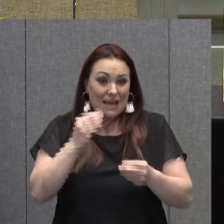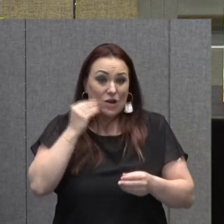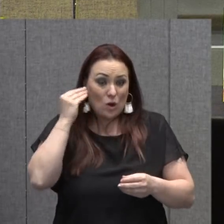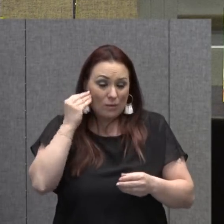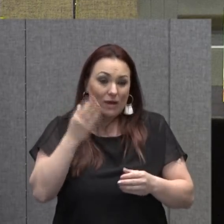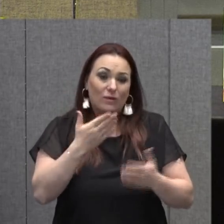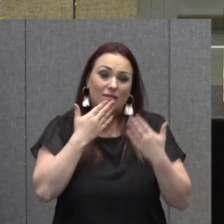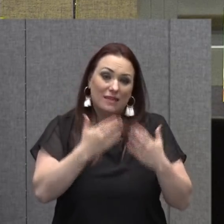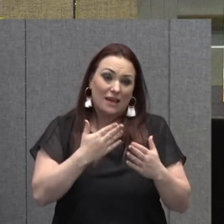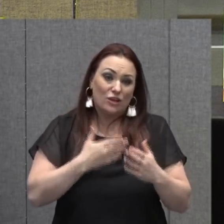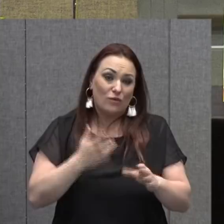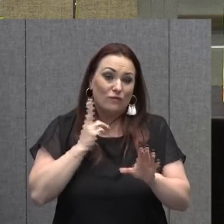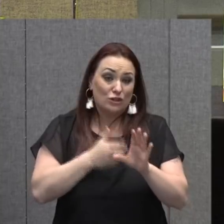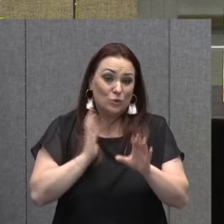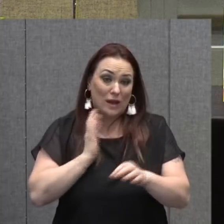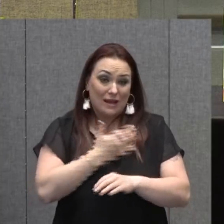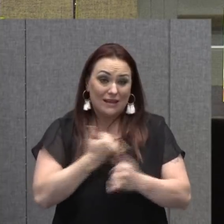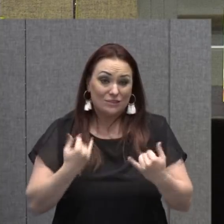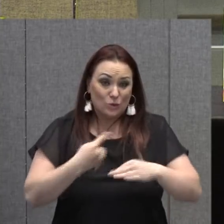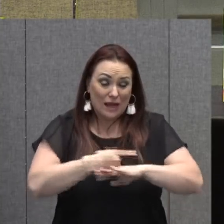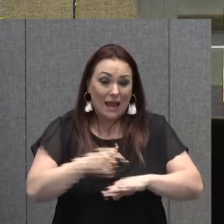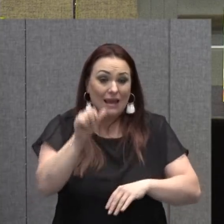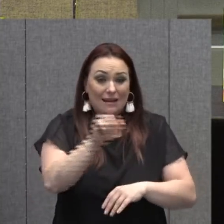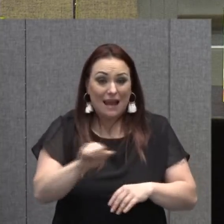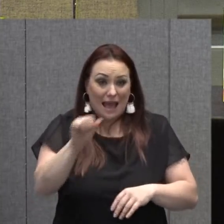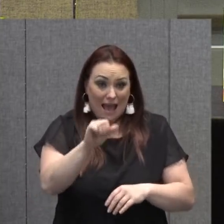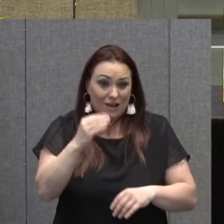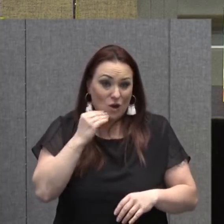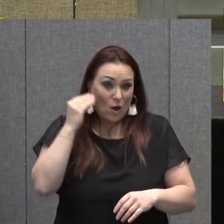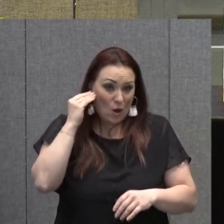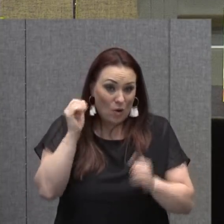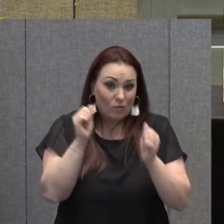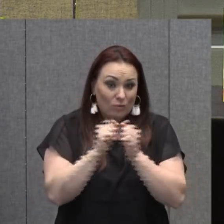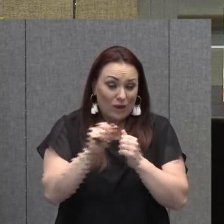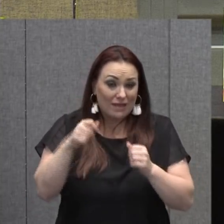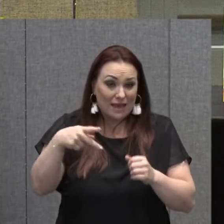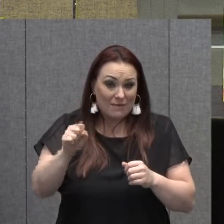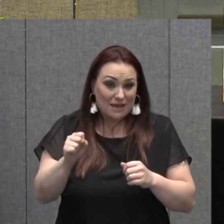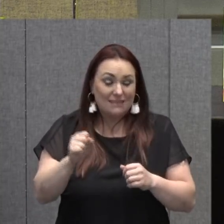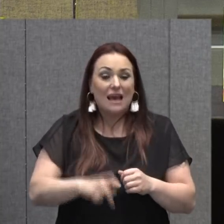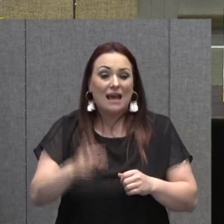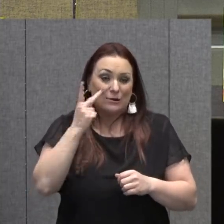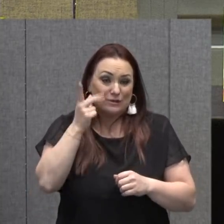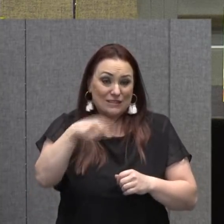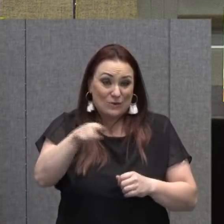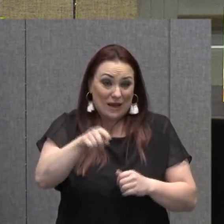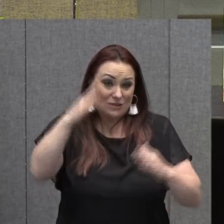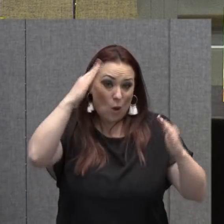at Home with APS. I'll see you guys hopefully soon. Bye-bye.